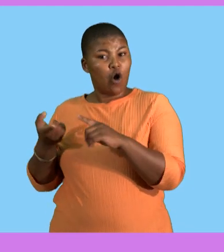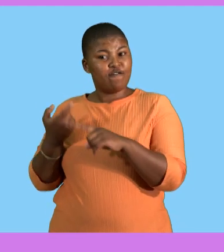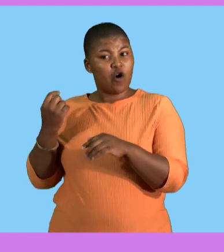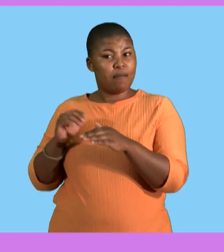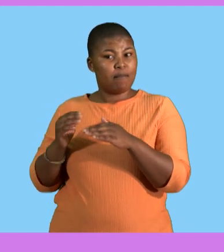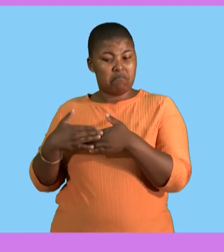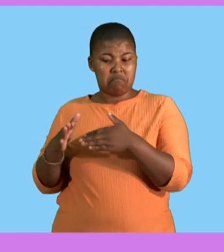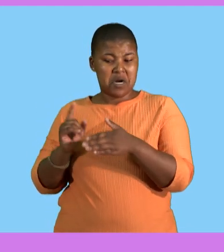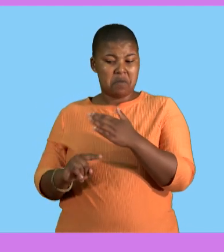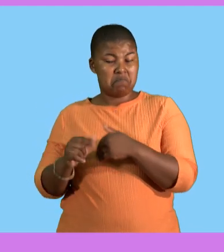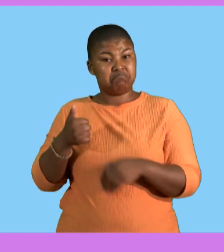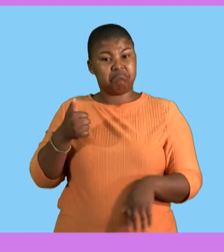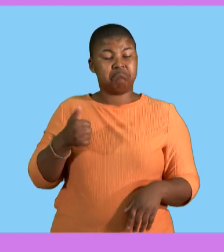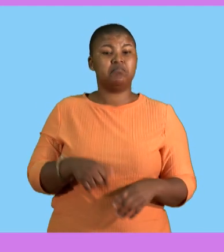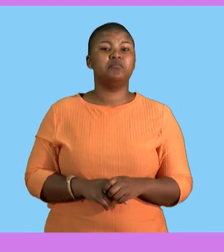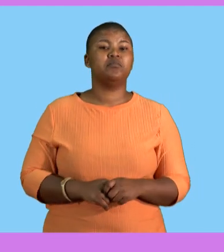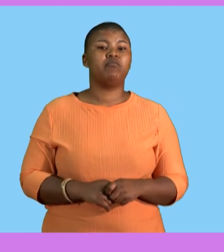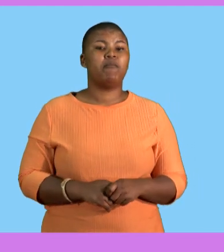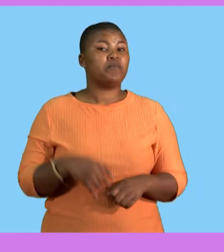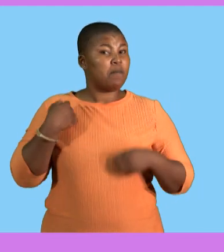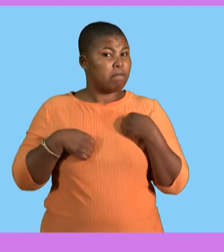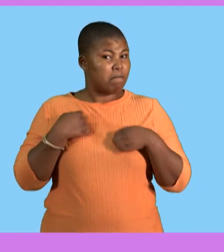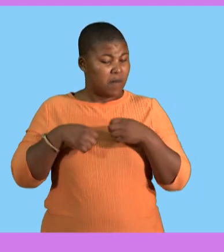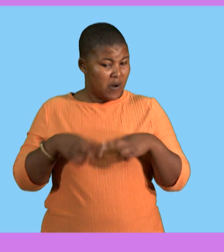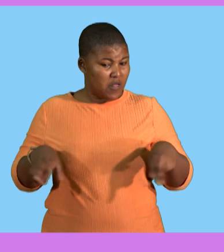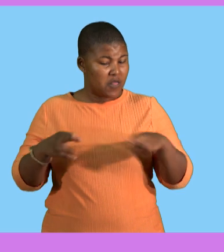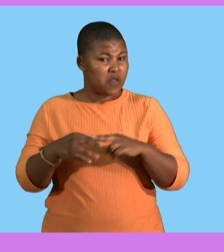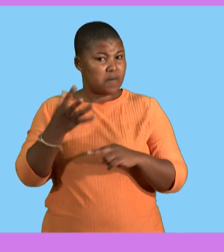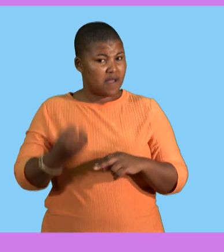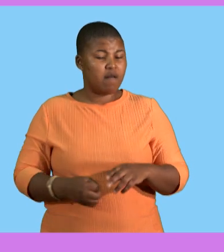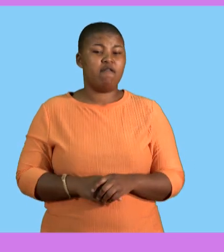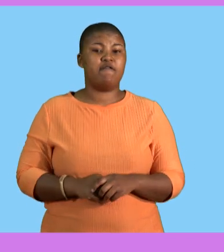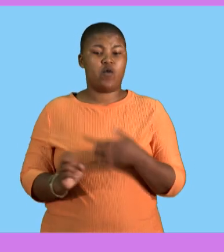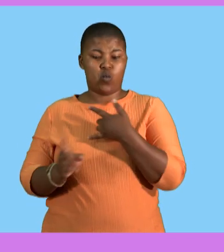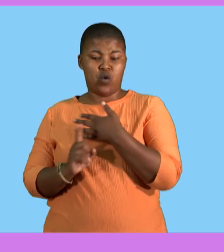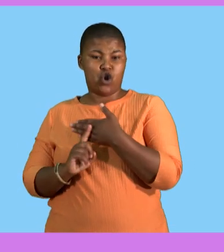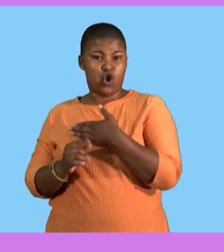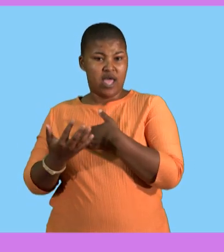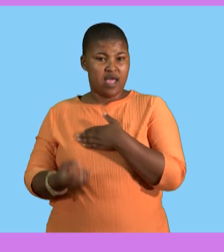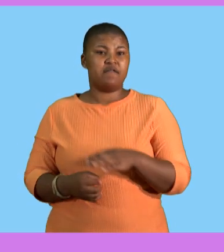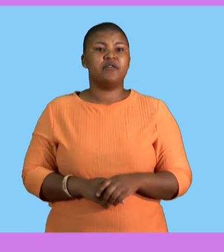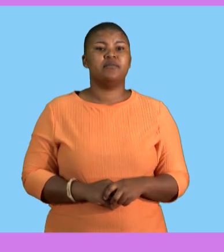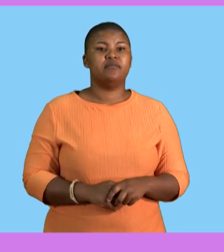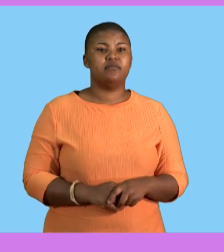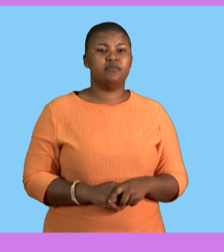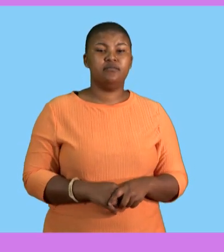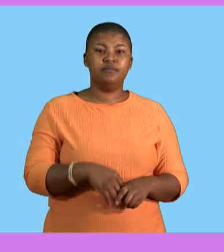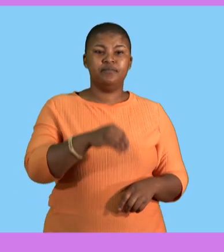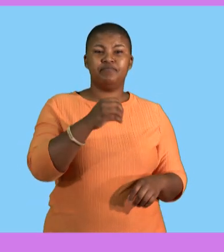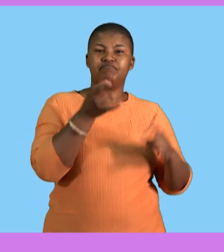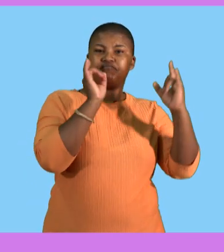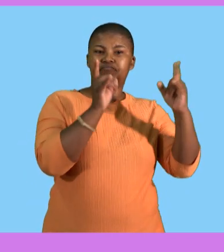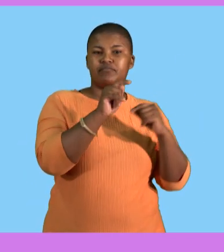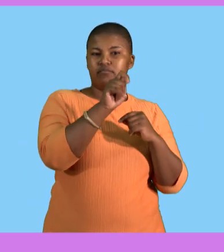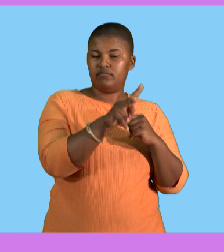so that's a good start. We have got a bathroom with a window, another good start, a lounge,